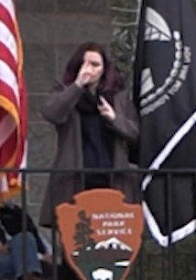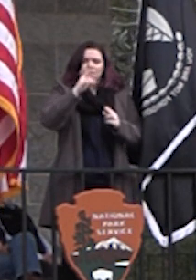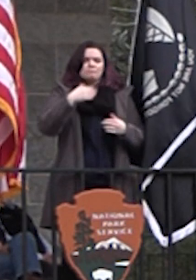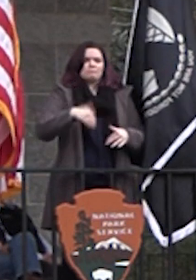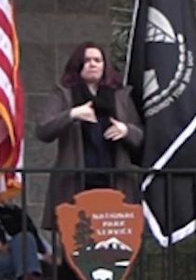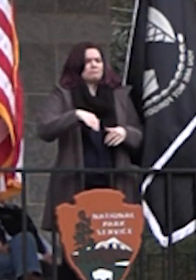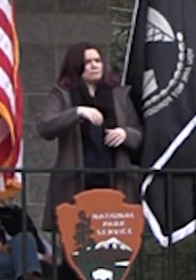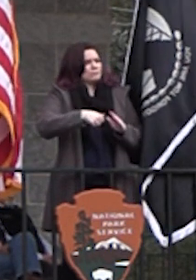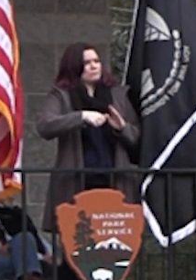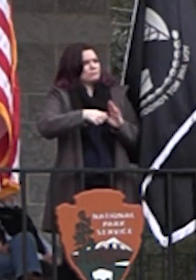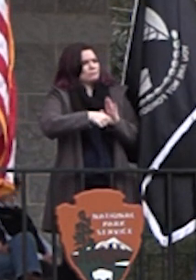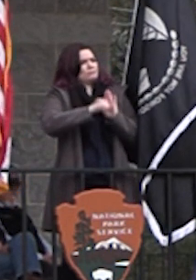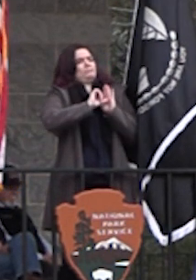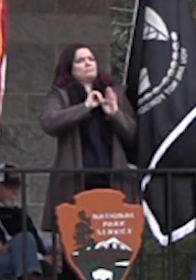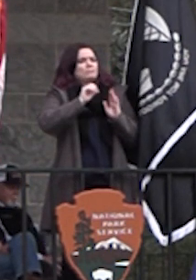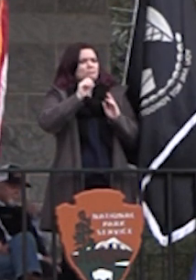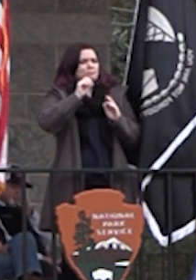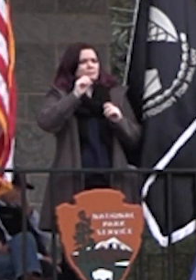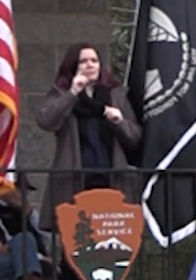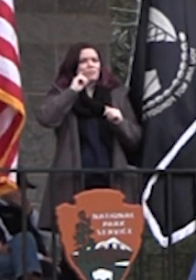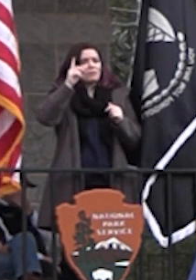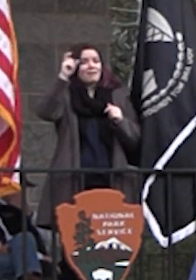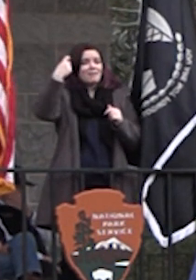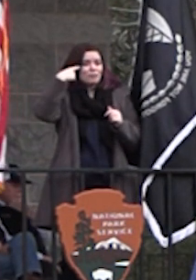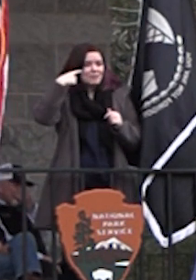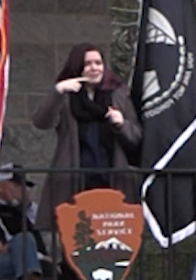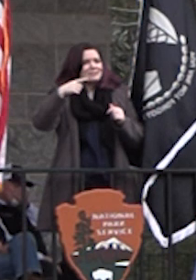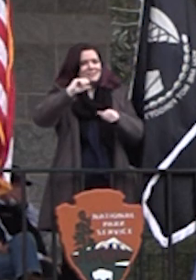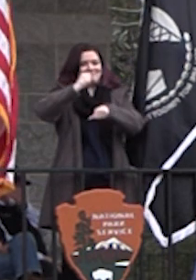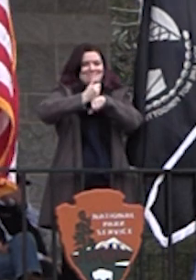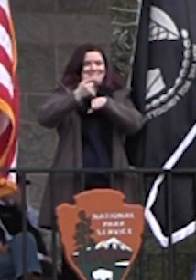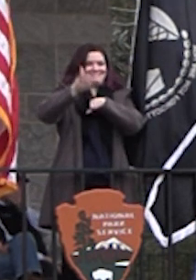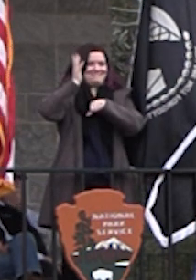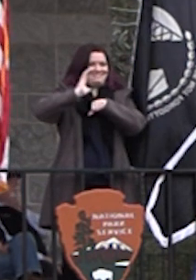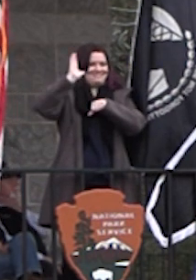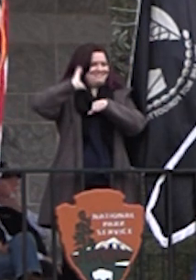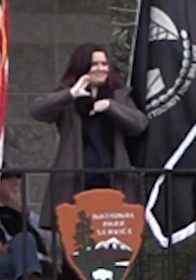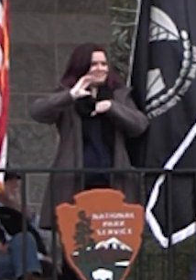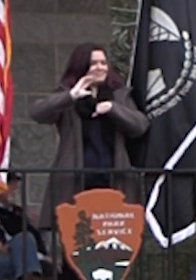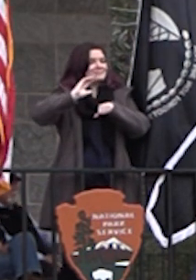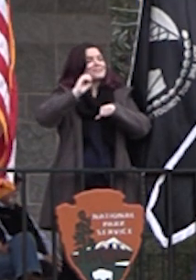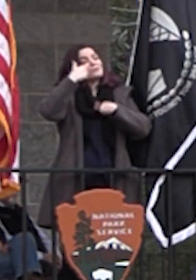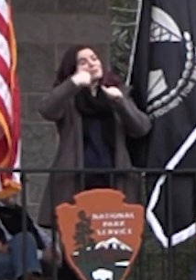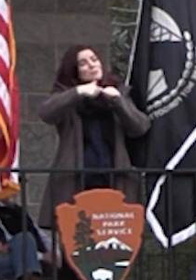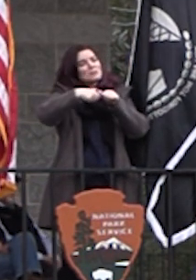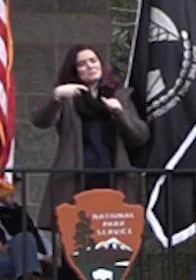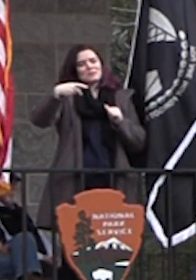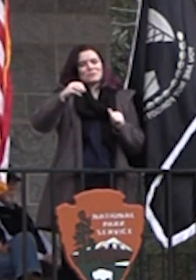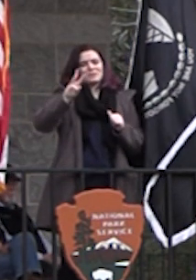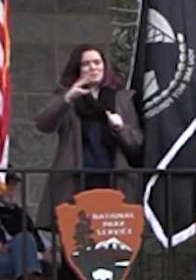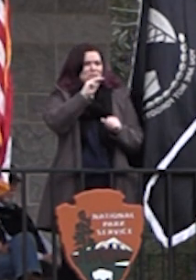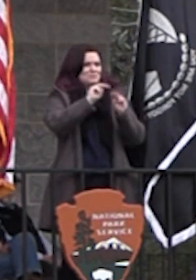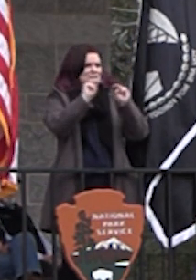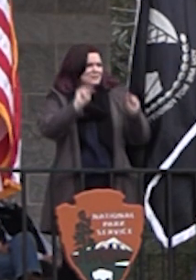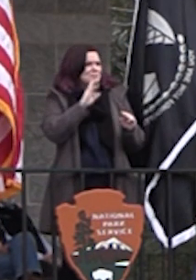of government founded by our forefathers. As we stand here today, let us remember the Andersonville Prisoner of War Museum and the